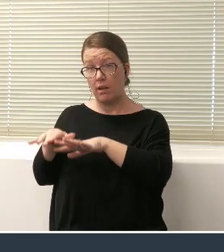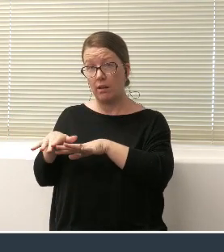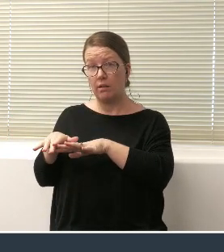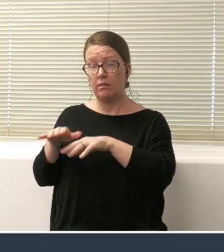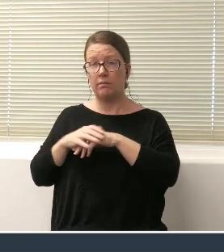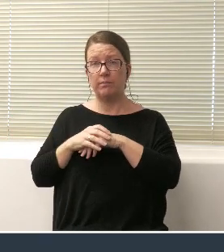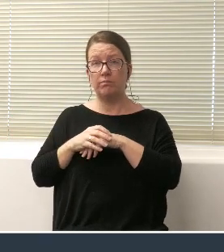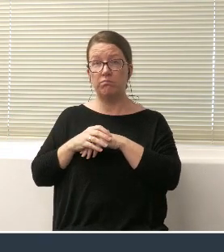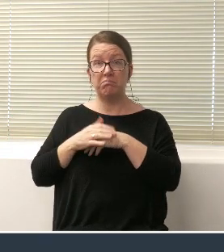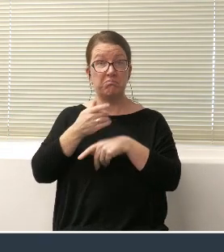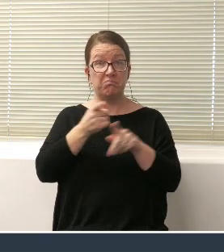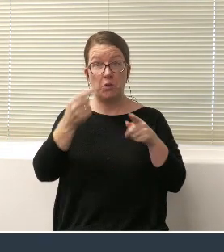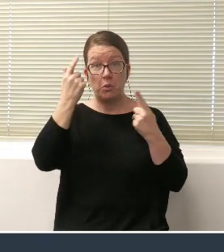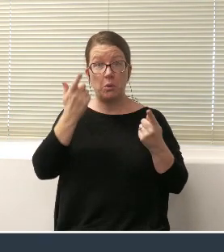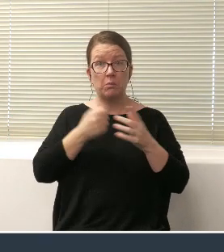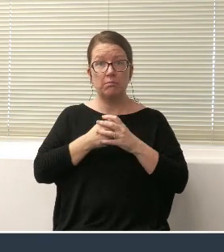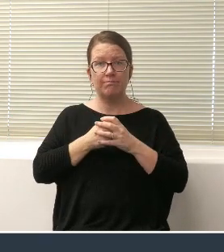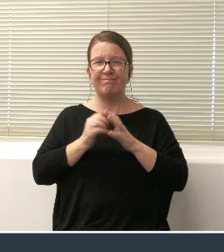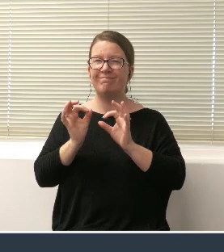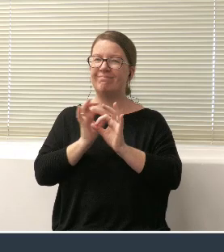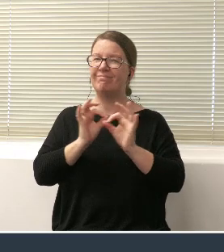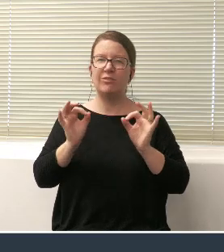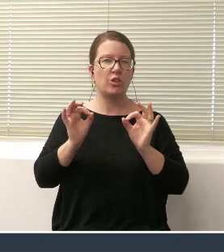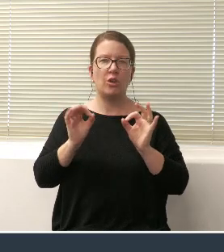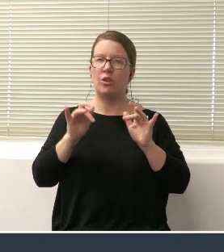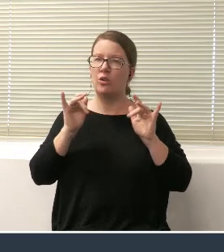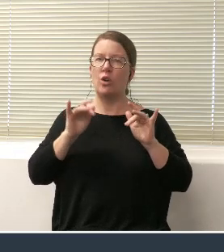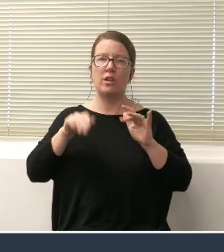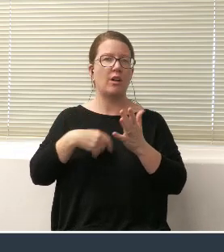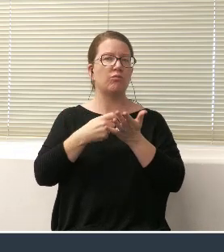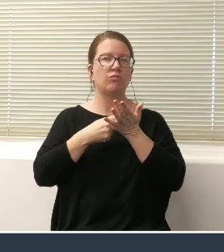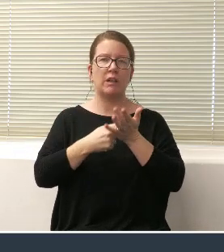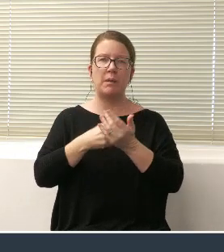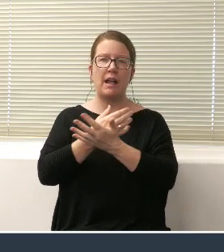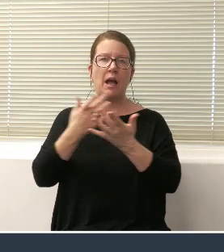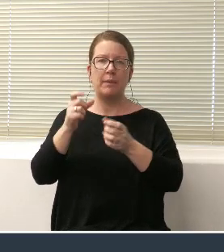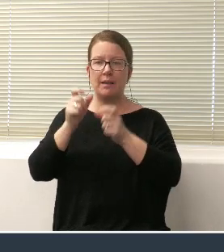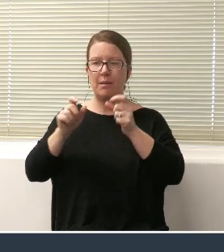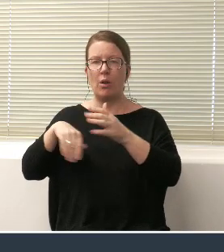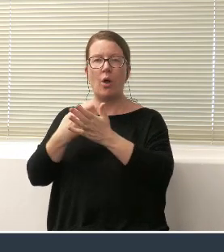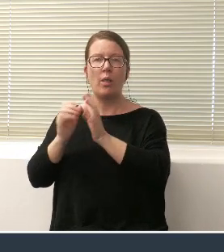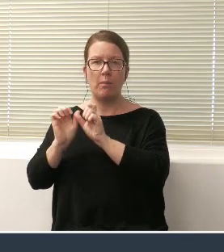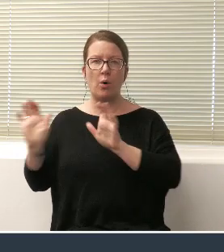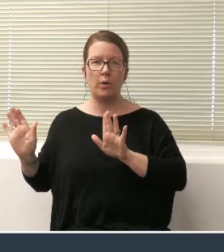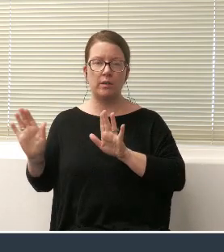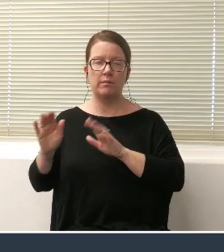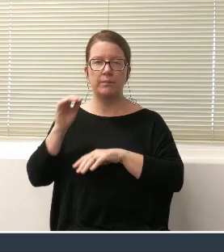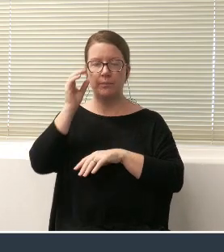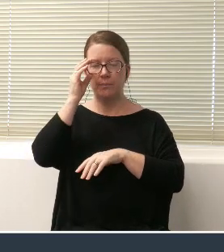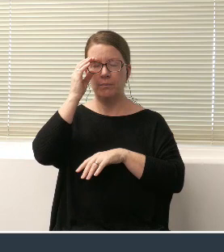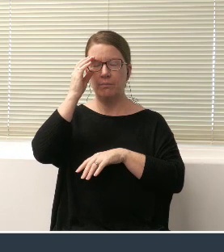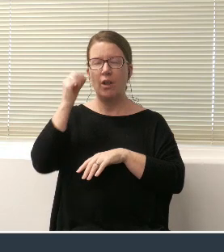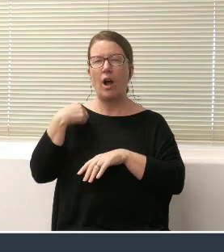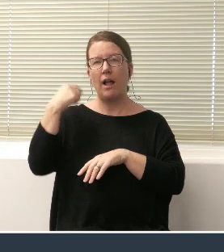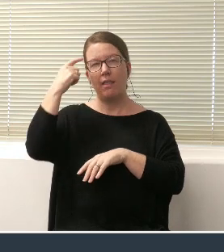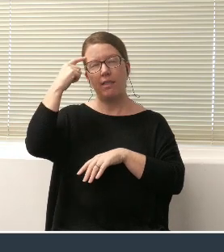No, I don't think we've made any recommendation about the size of the board, but I think we would be recommending a fairly sort of